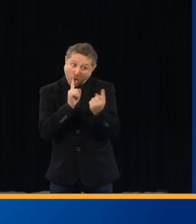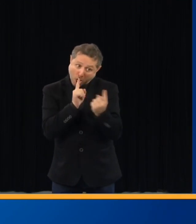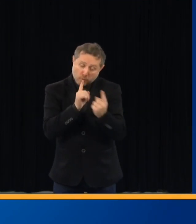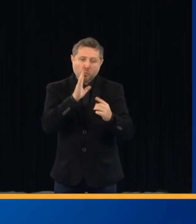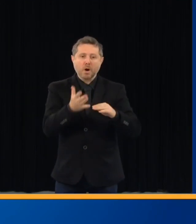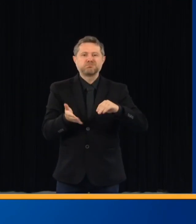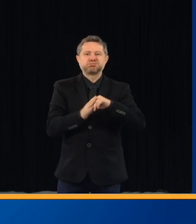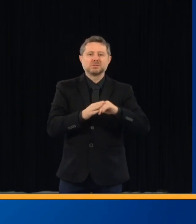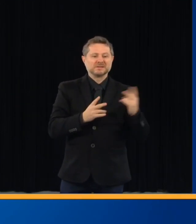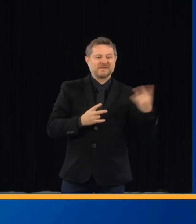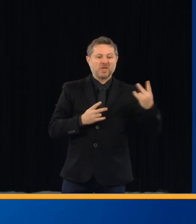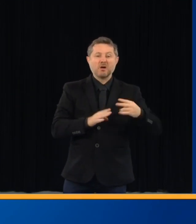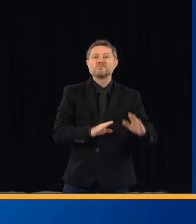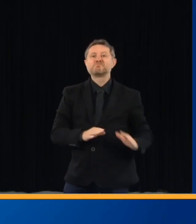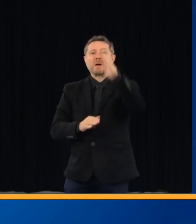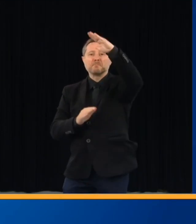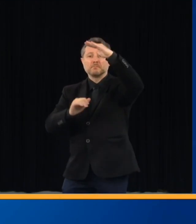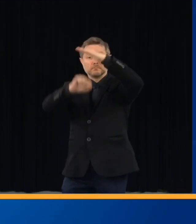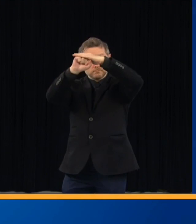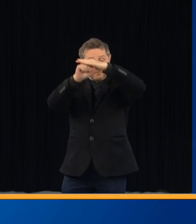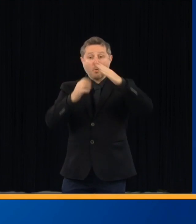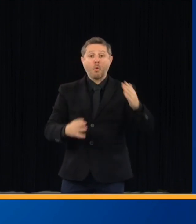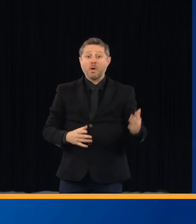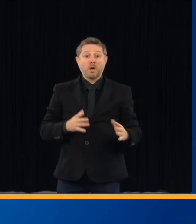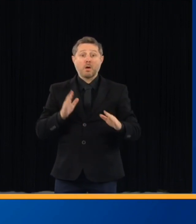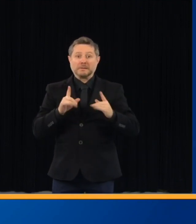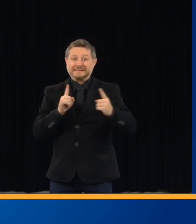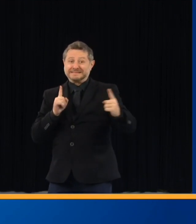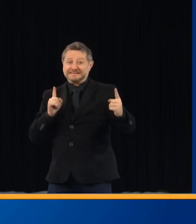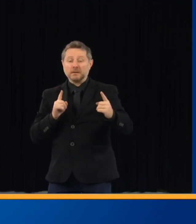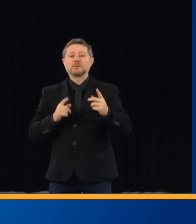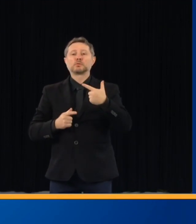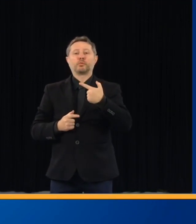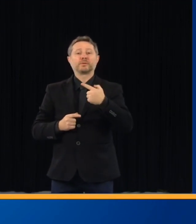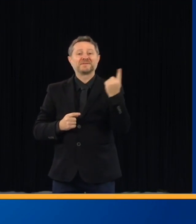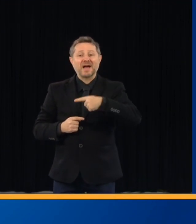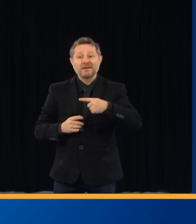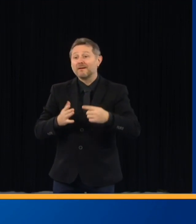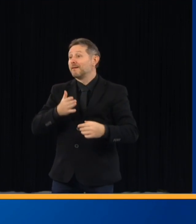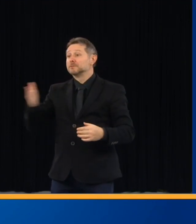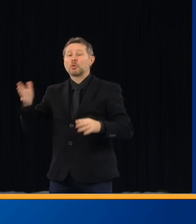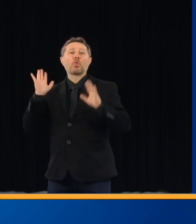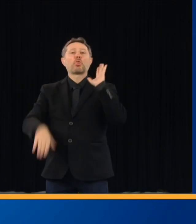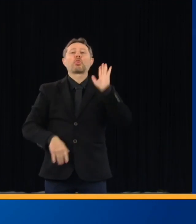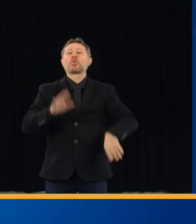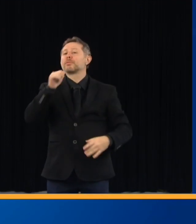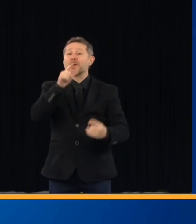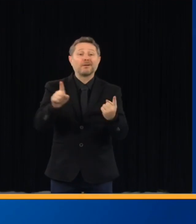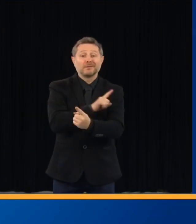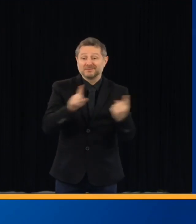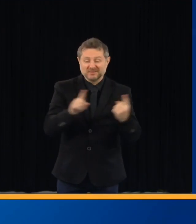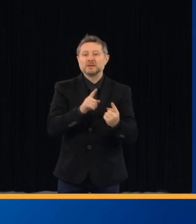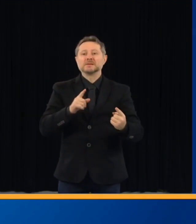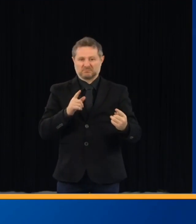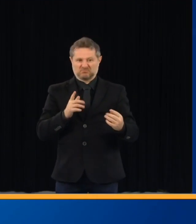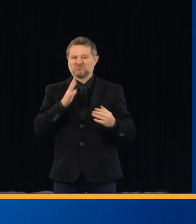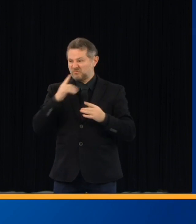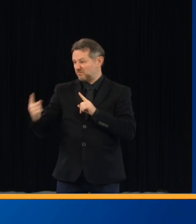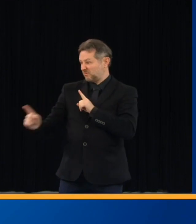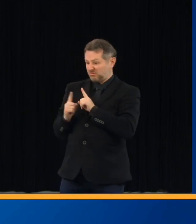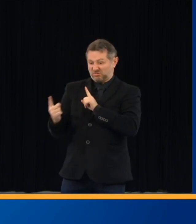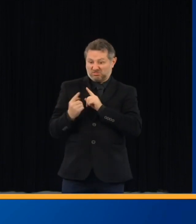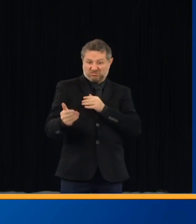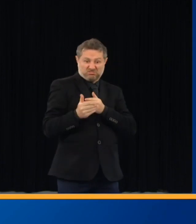distancing, they have a shorter time frame for the apex. It makes it difficult to plan, frankly,